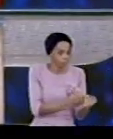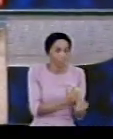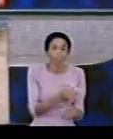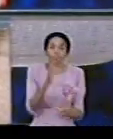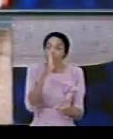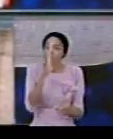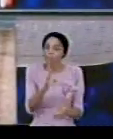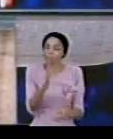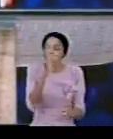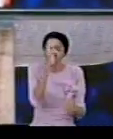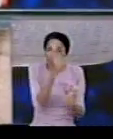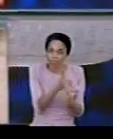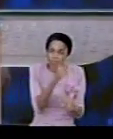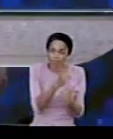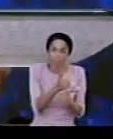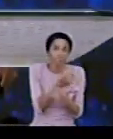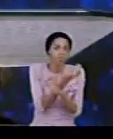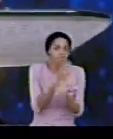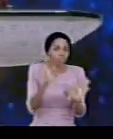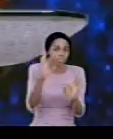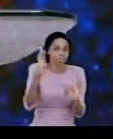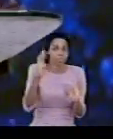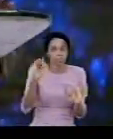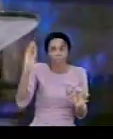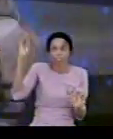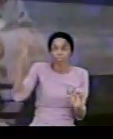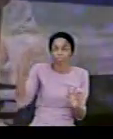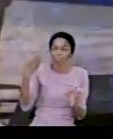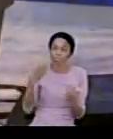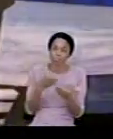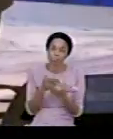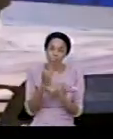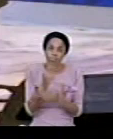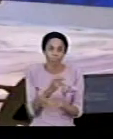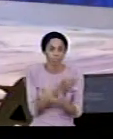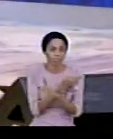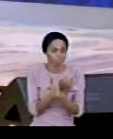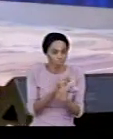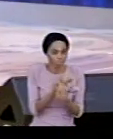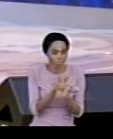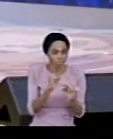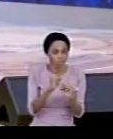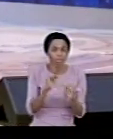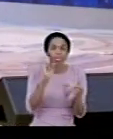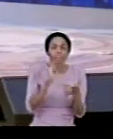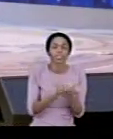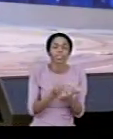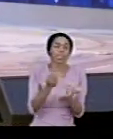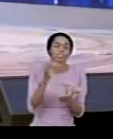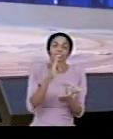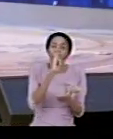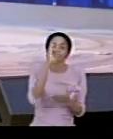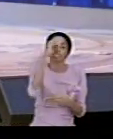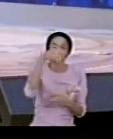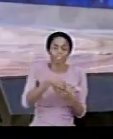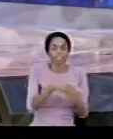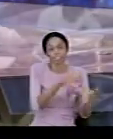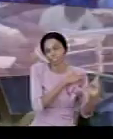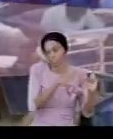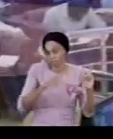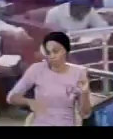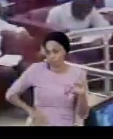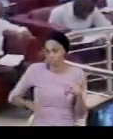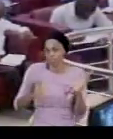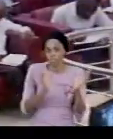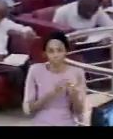freely by his grace through the redemption that is in Christ Jesus.